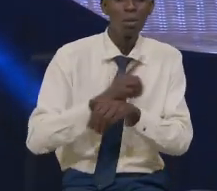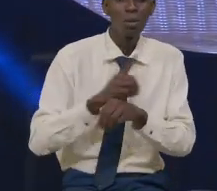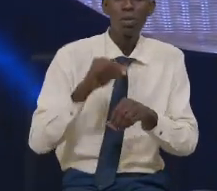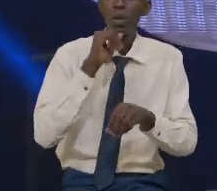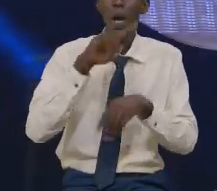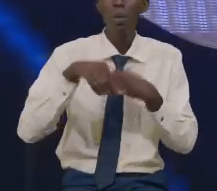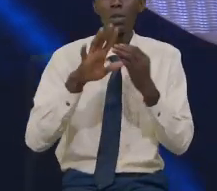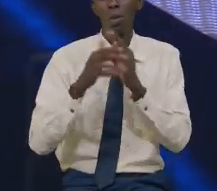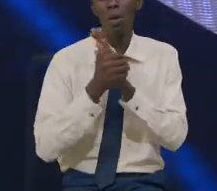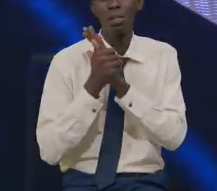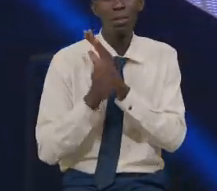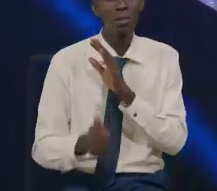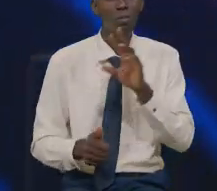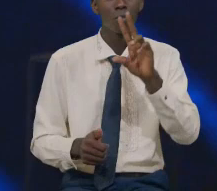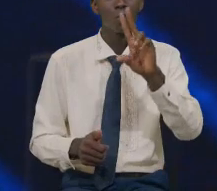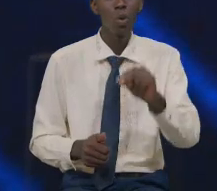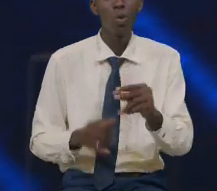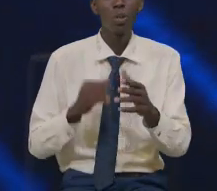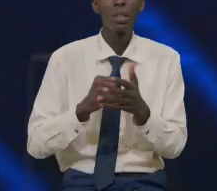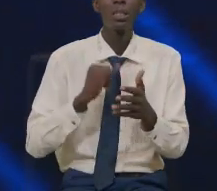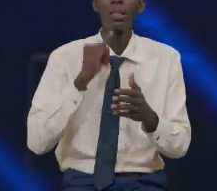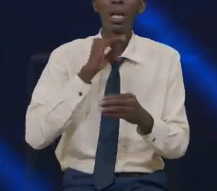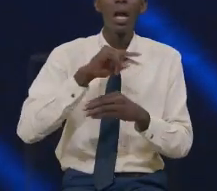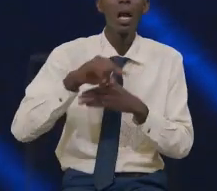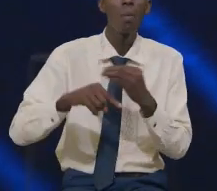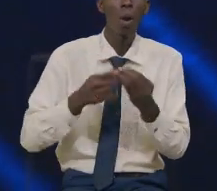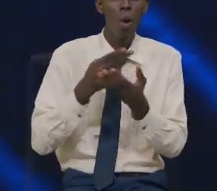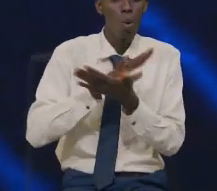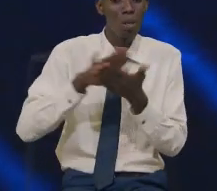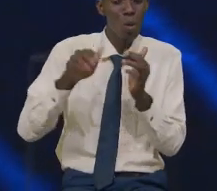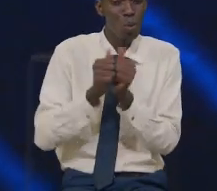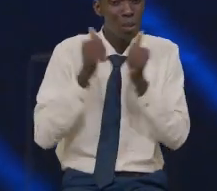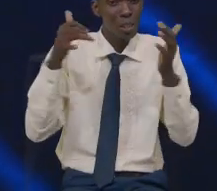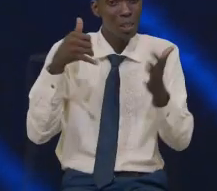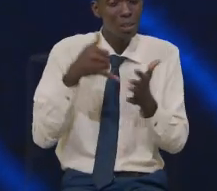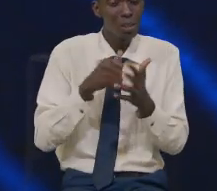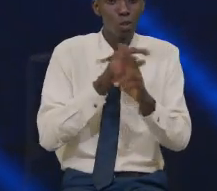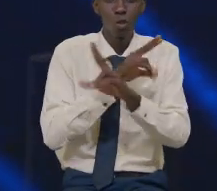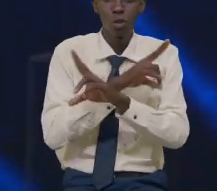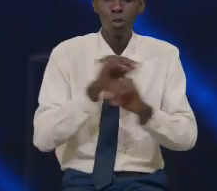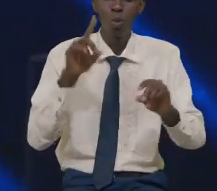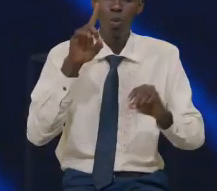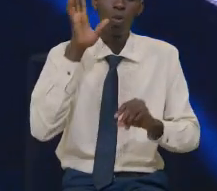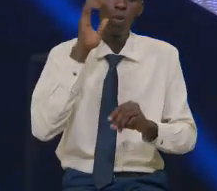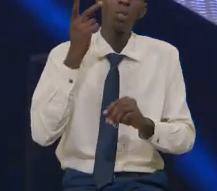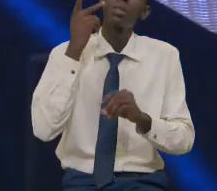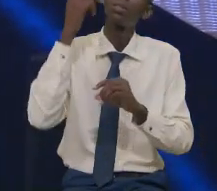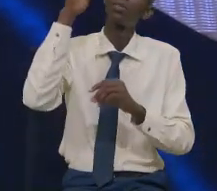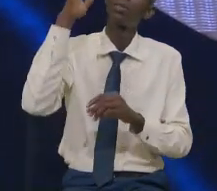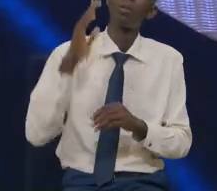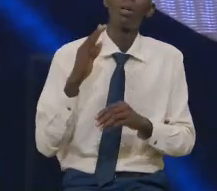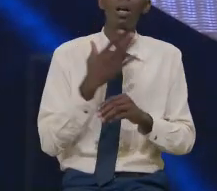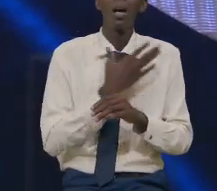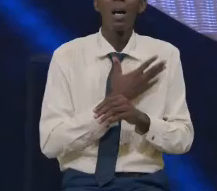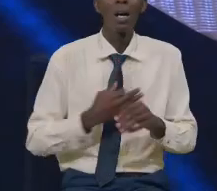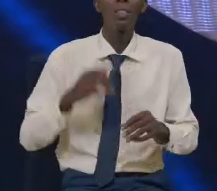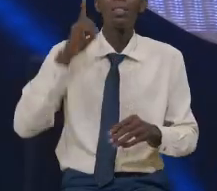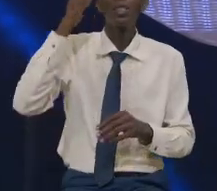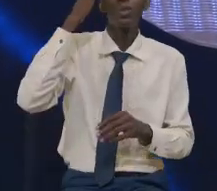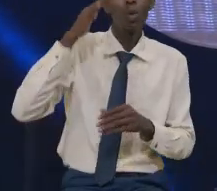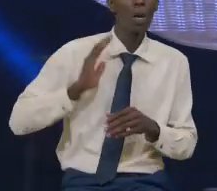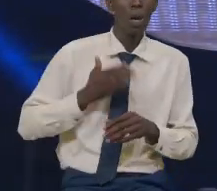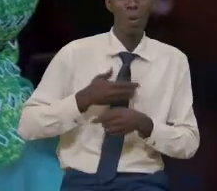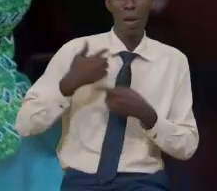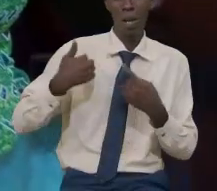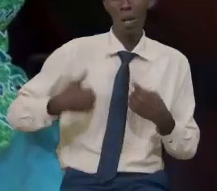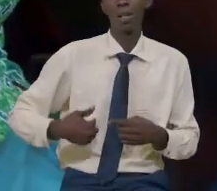skill, it's about holiness, without which no man shall see the Lord. And he knows our heart. We